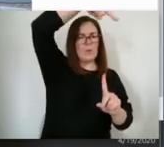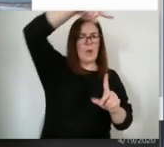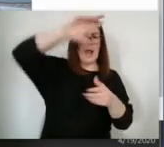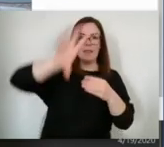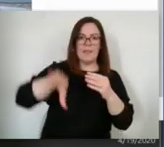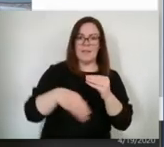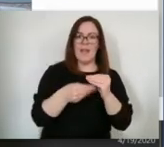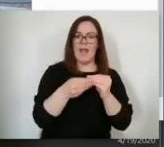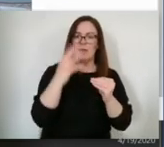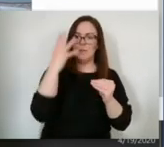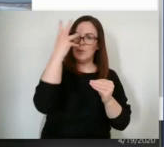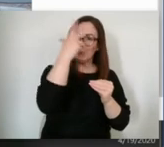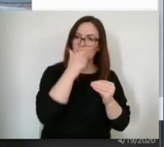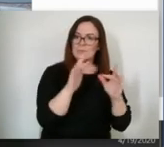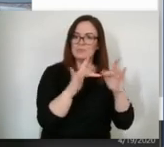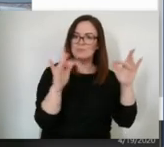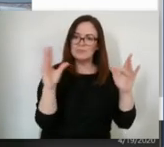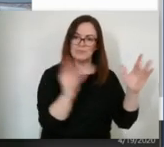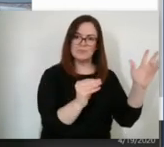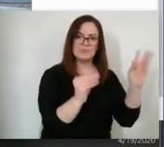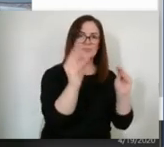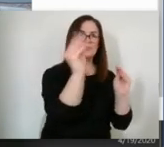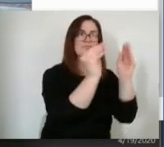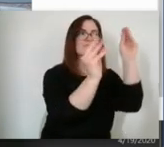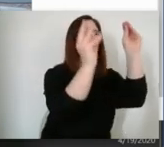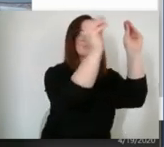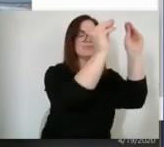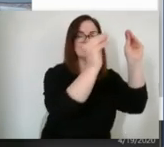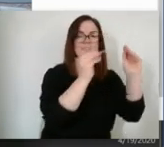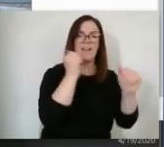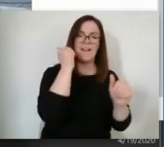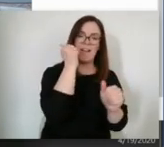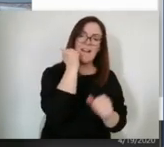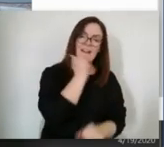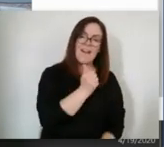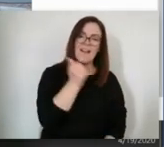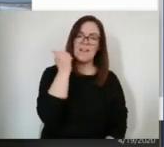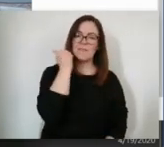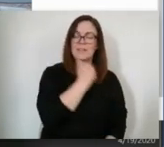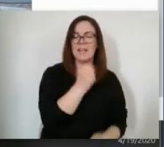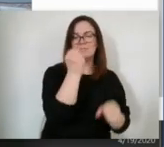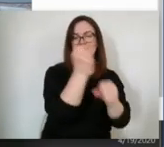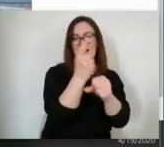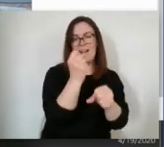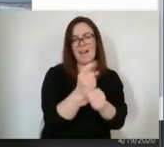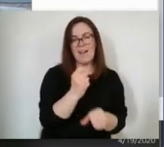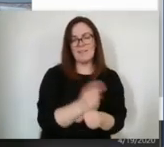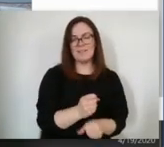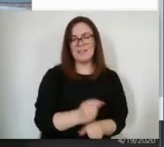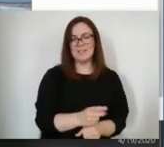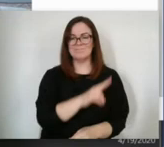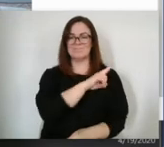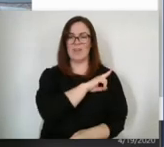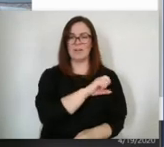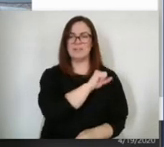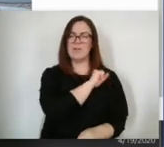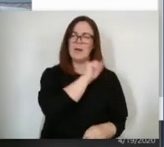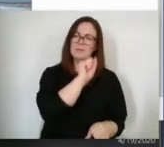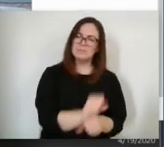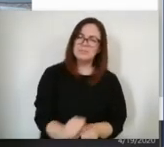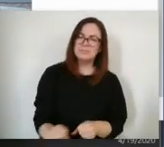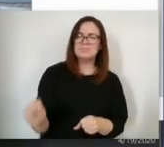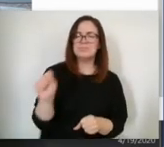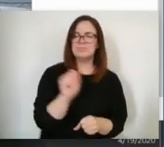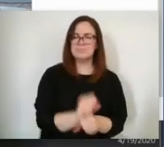his batter of wet cement. Day after day, year after year, working on his something big,